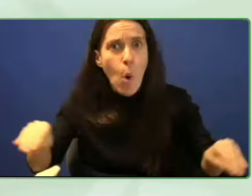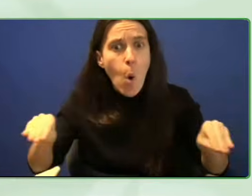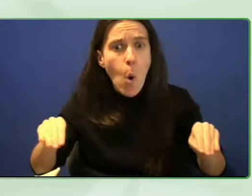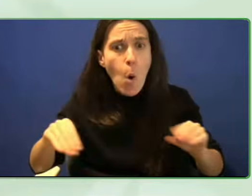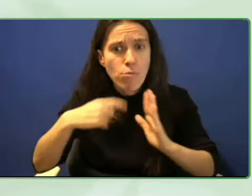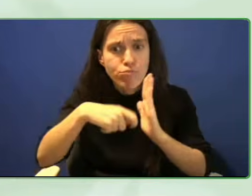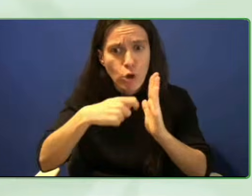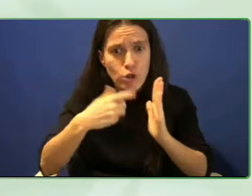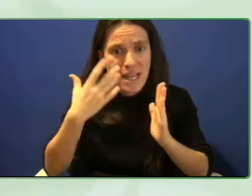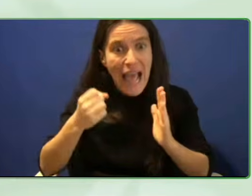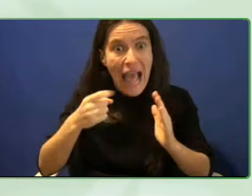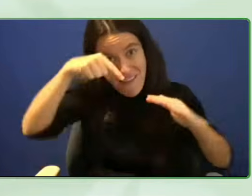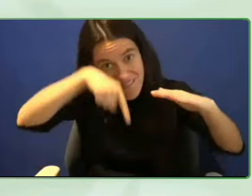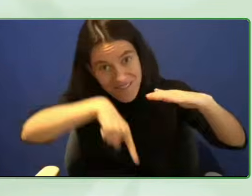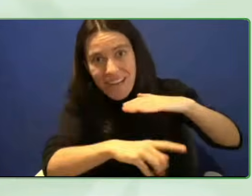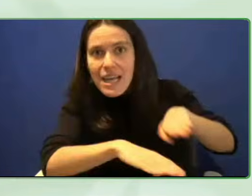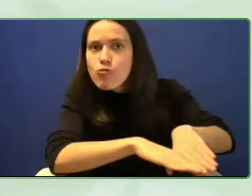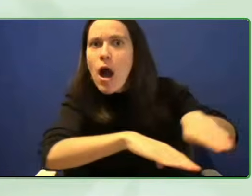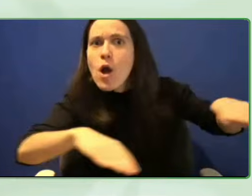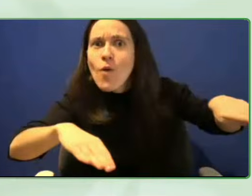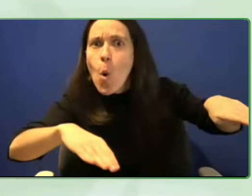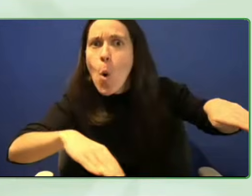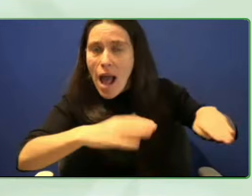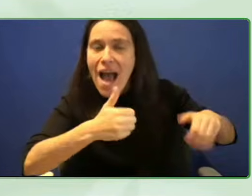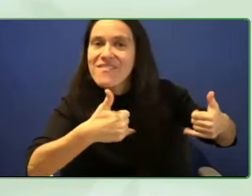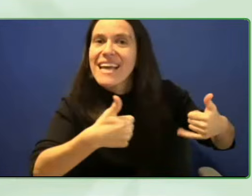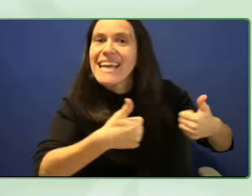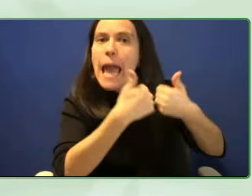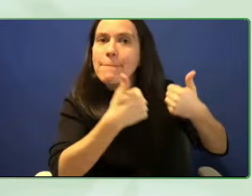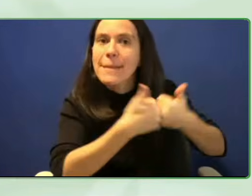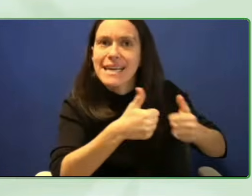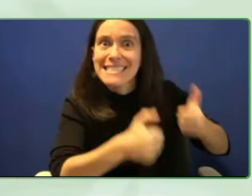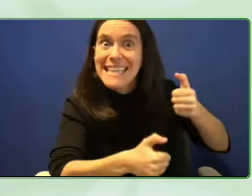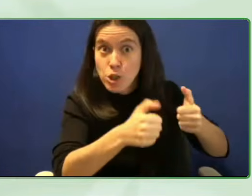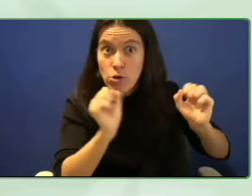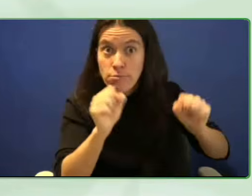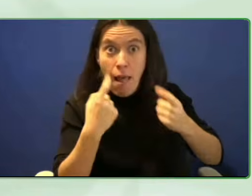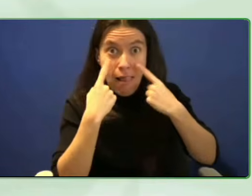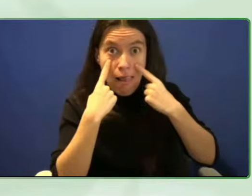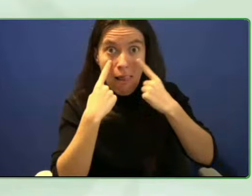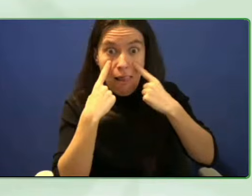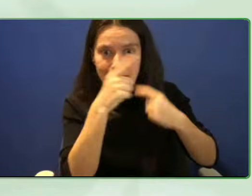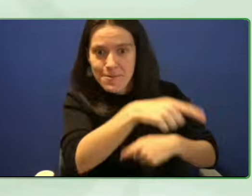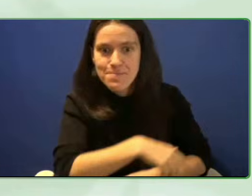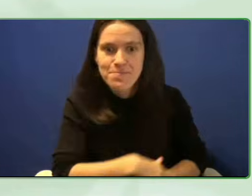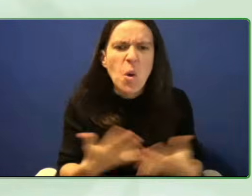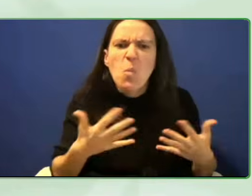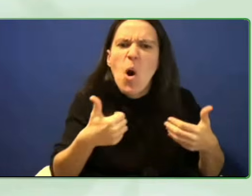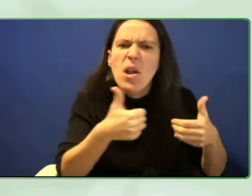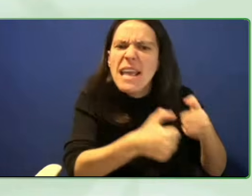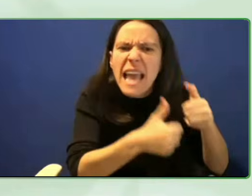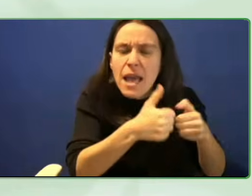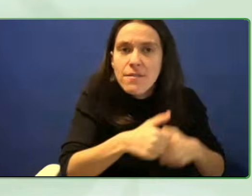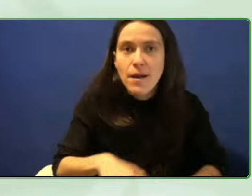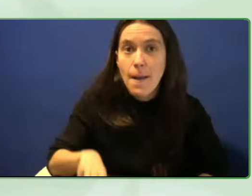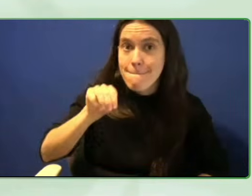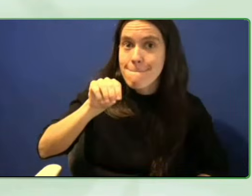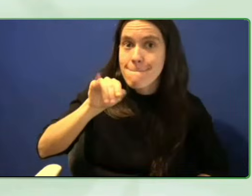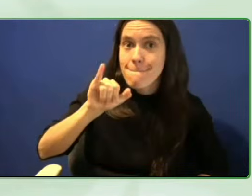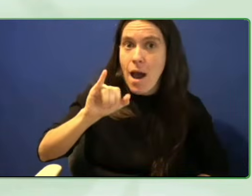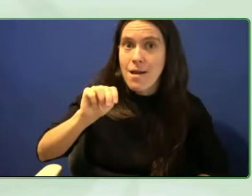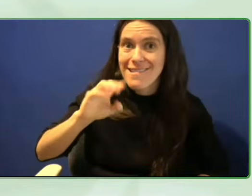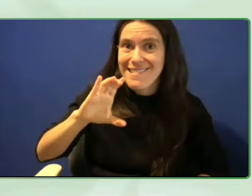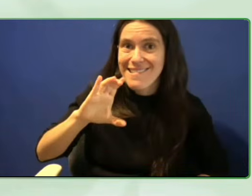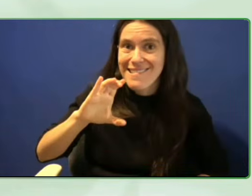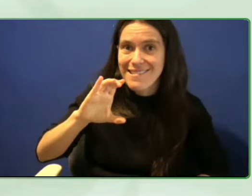station on the ground floor. So you can come and have a go as well. And what games can we fail at? We've got Minecraft on there, just nice